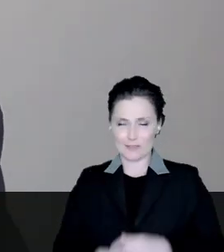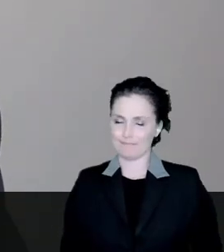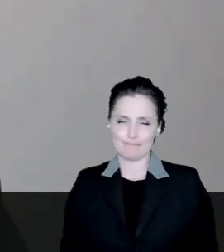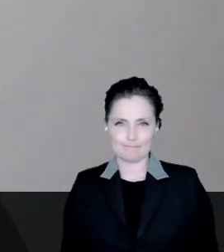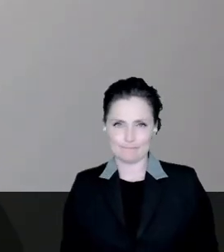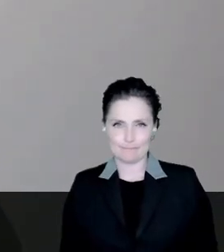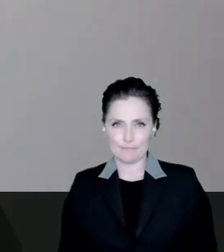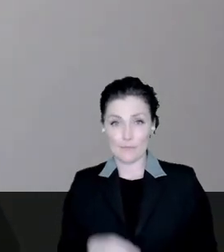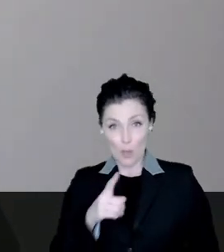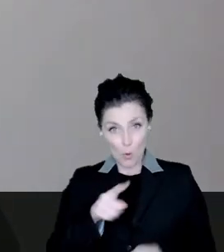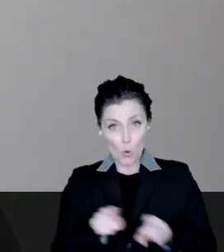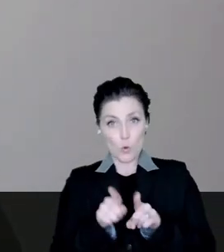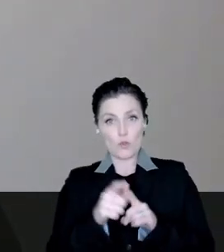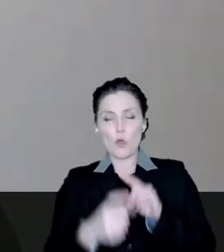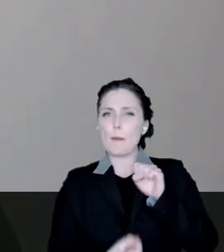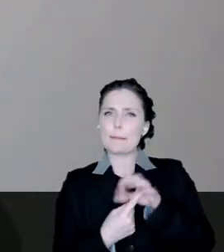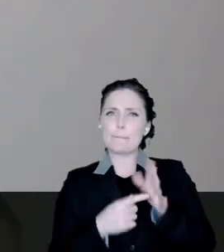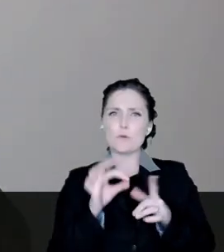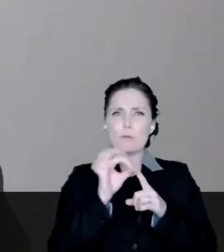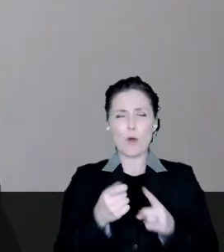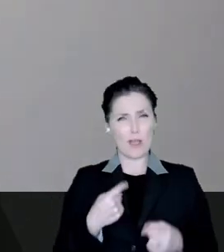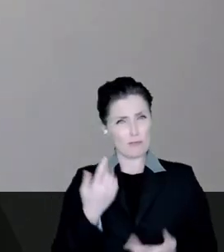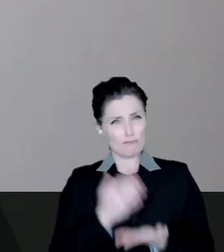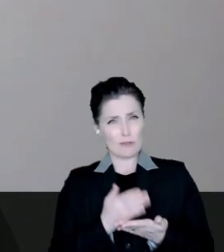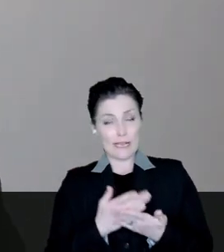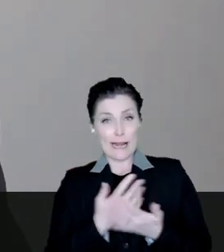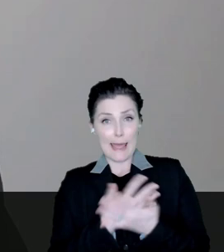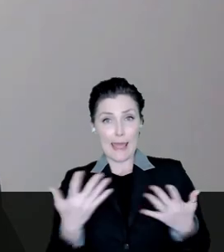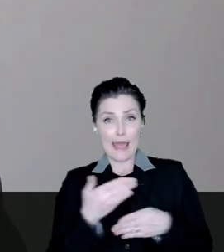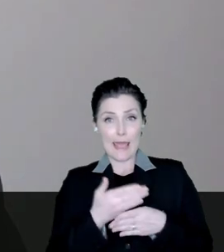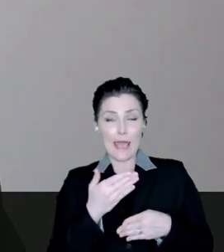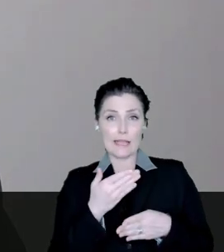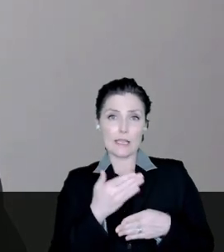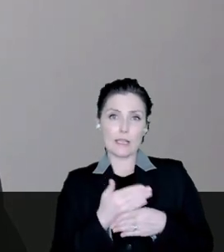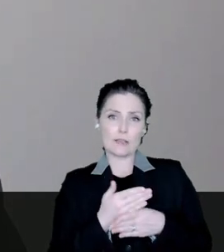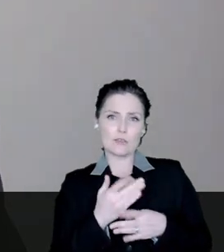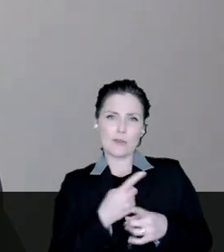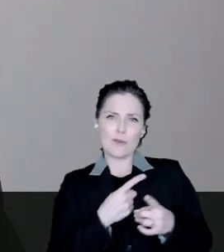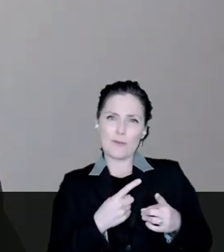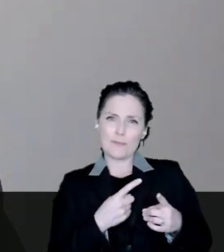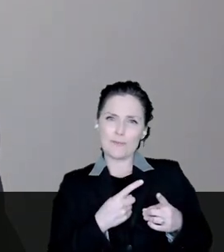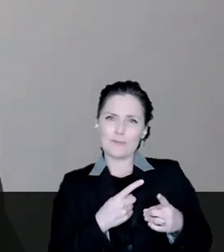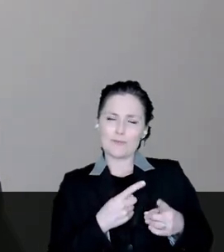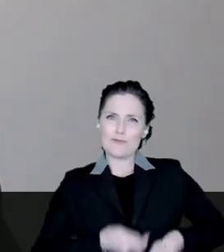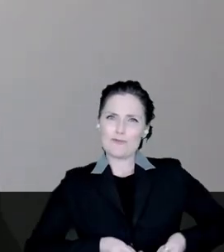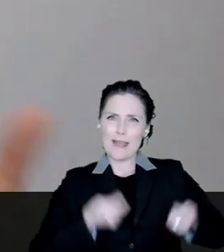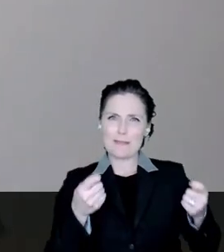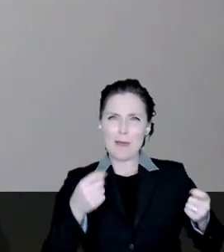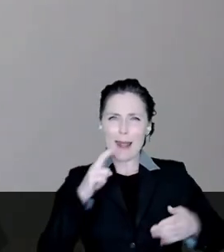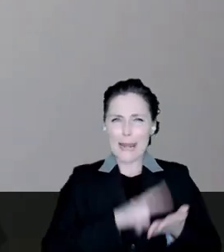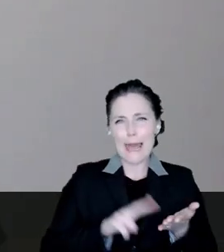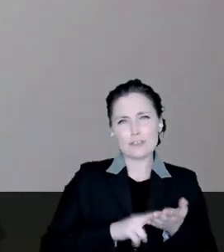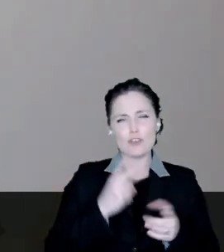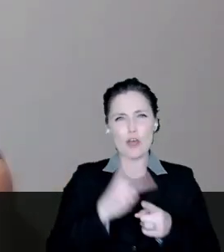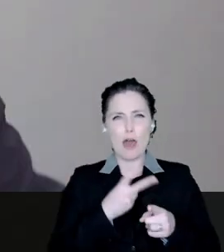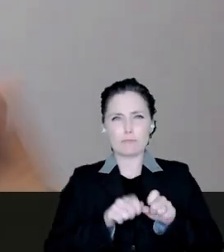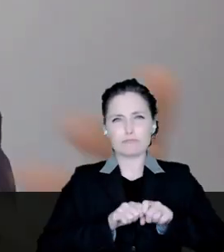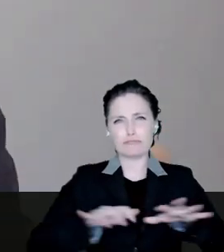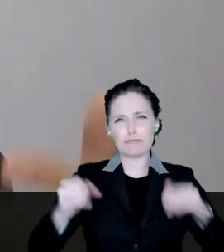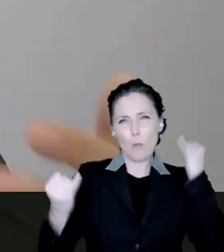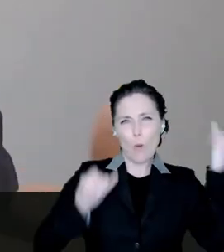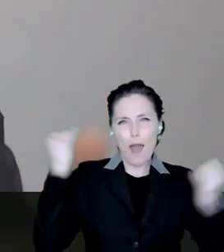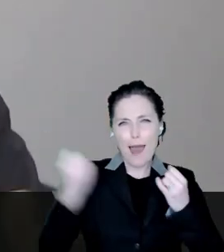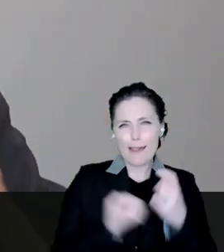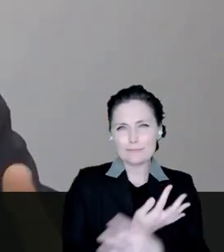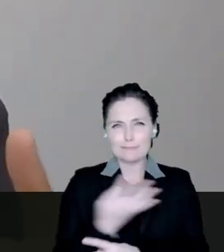important point. And actually, this really, if I'm honest, the penny dropped for me in the issue you raised about nature rewilding and the environment during the pandemic. Because just think